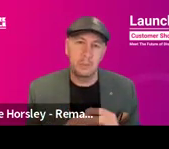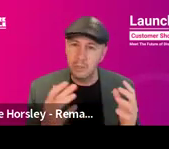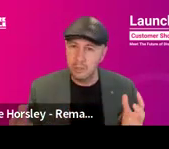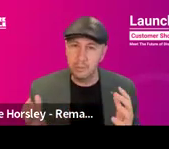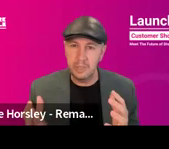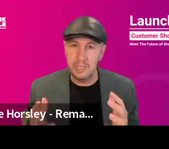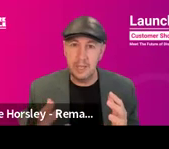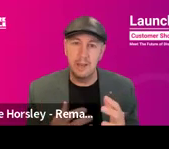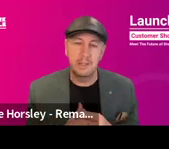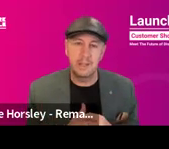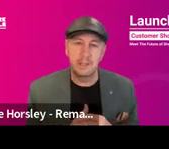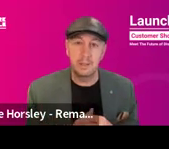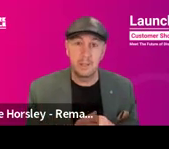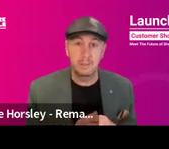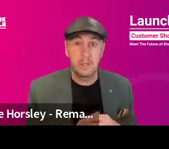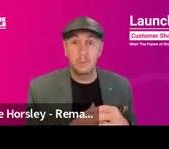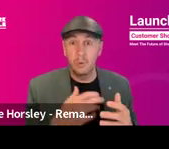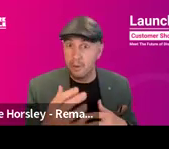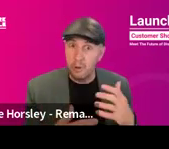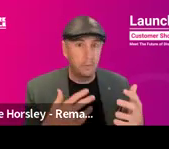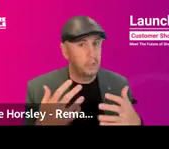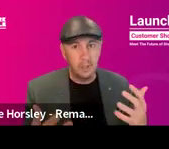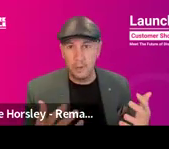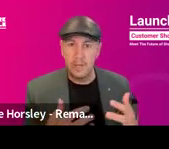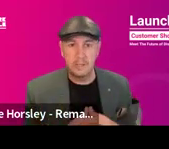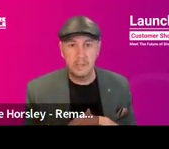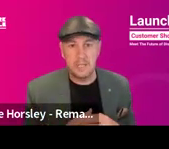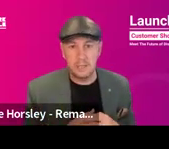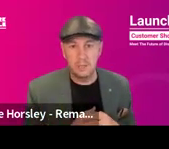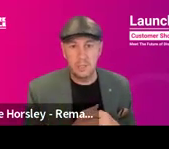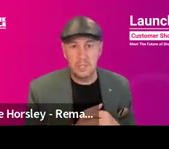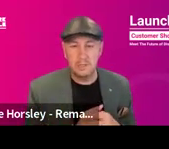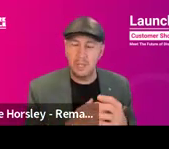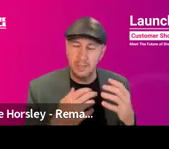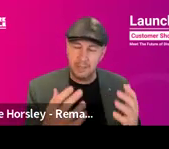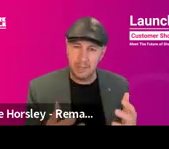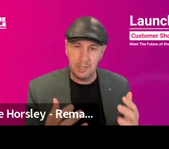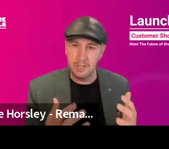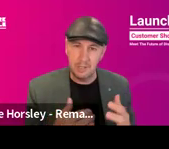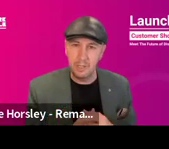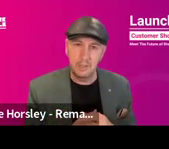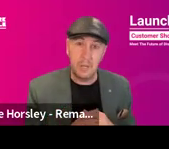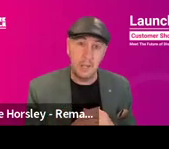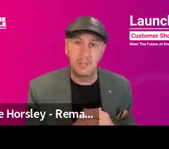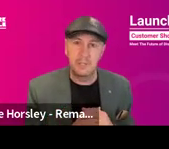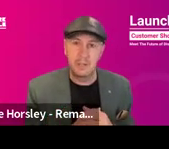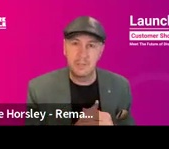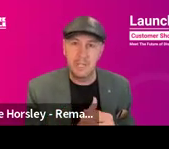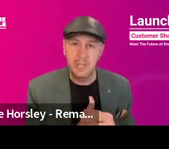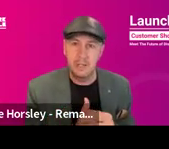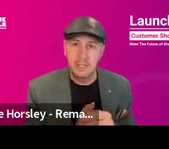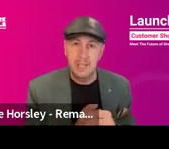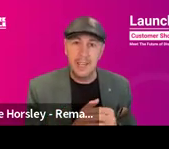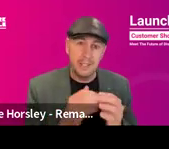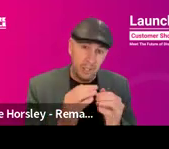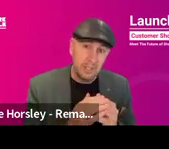technology. Our world really now does revolve a lot around technology. It's playing such a significant part of our lives